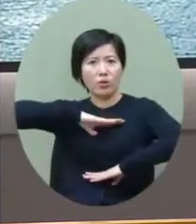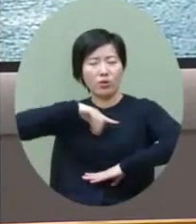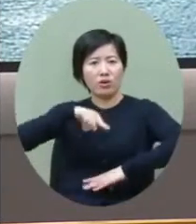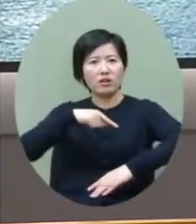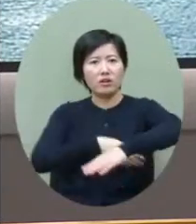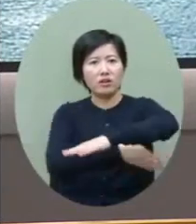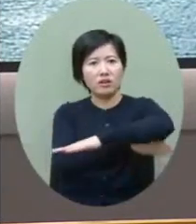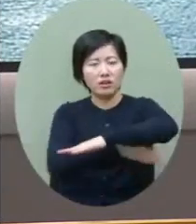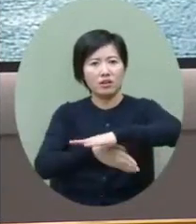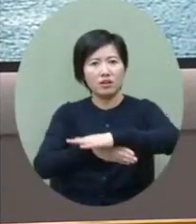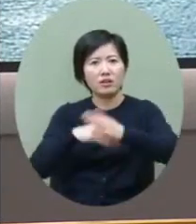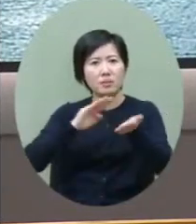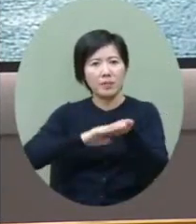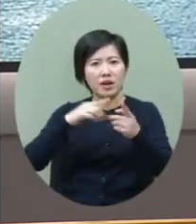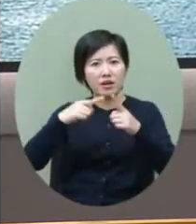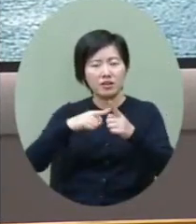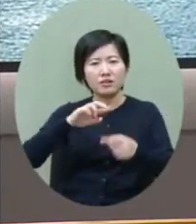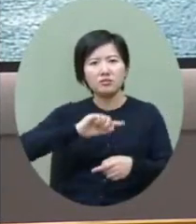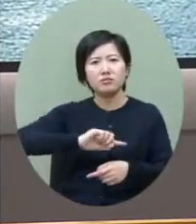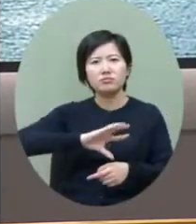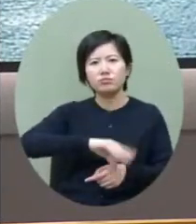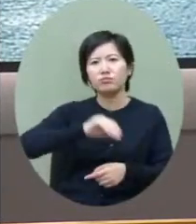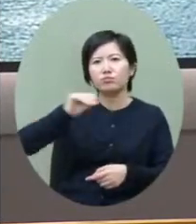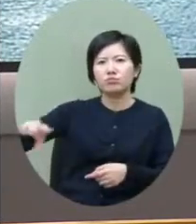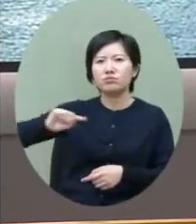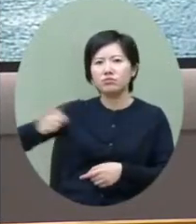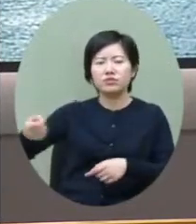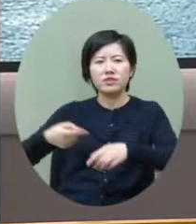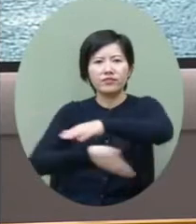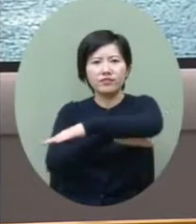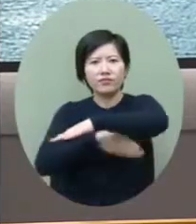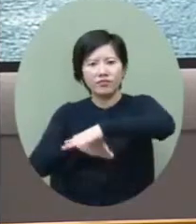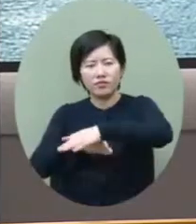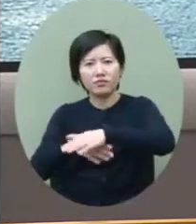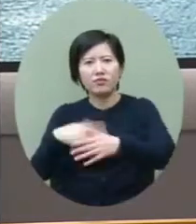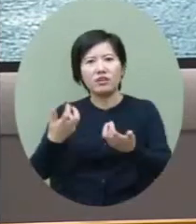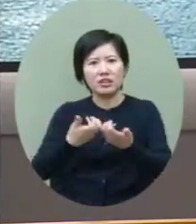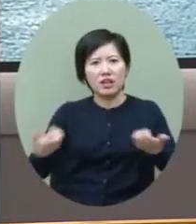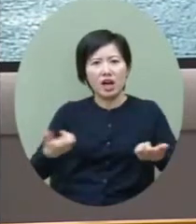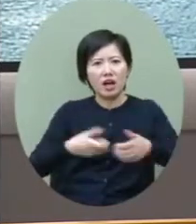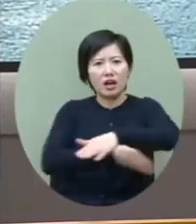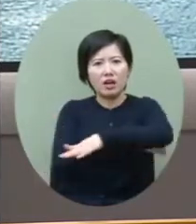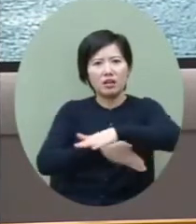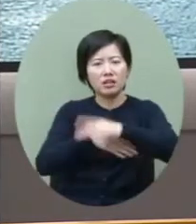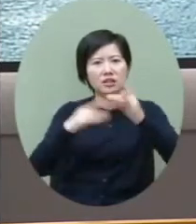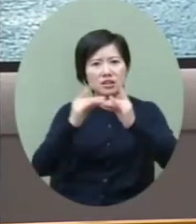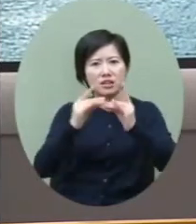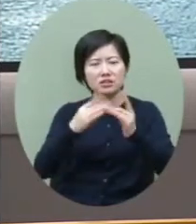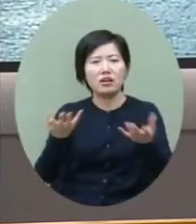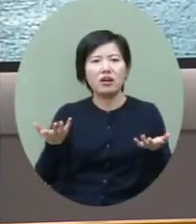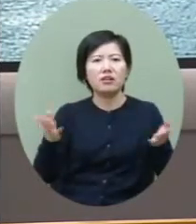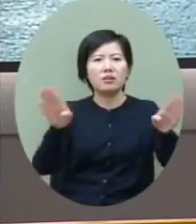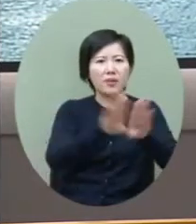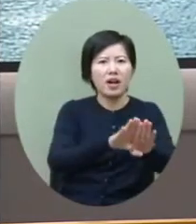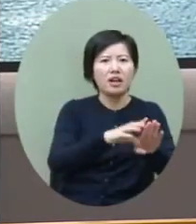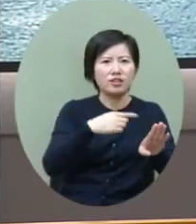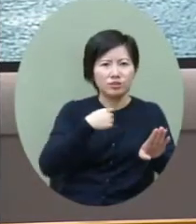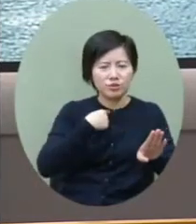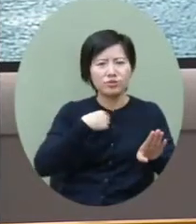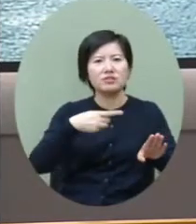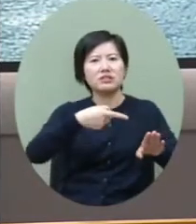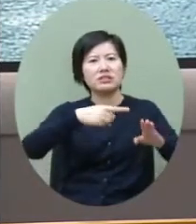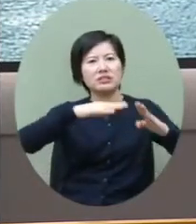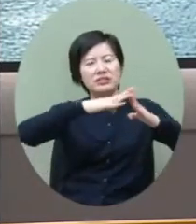For patients in the cardiothoracic ward, they would be transferred to other wards, and some isolation beds will need to